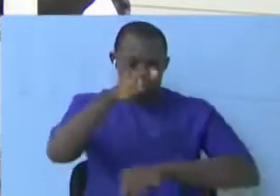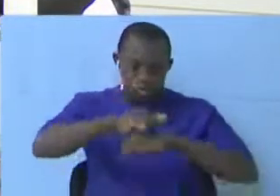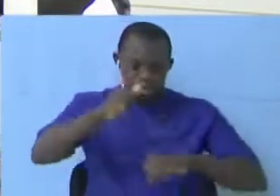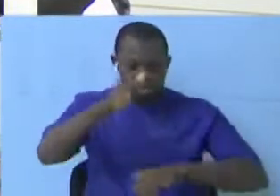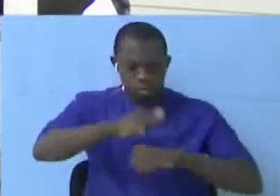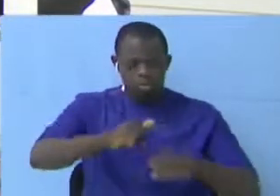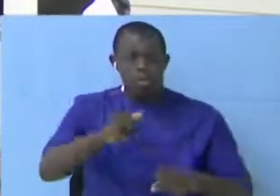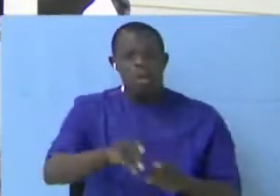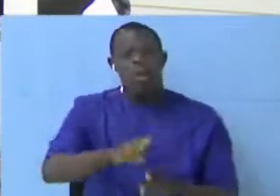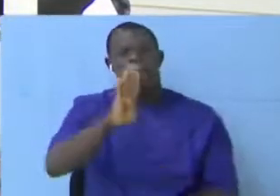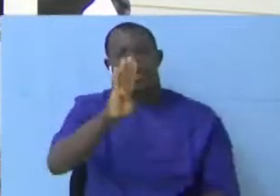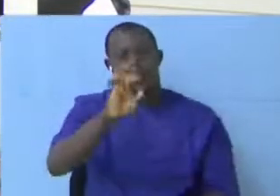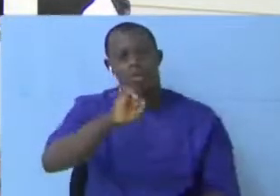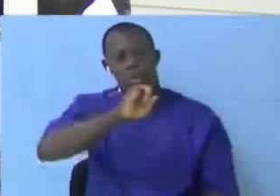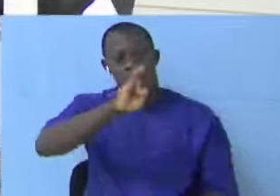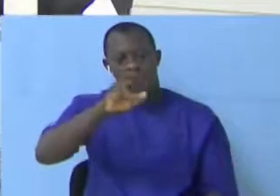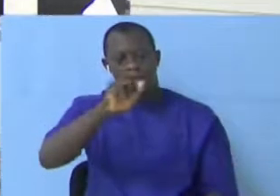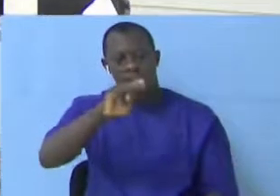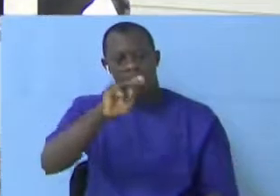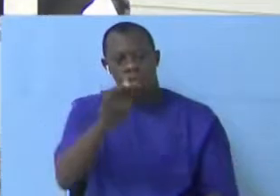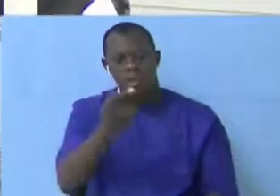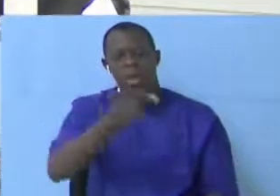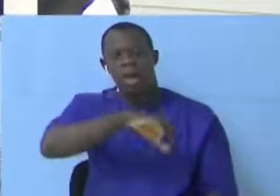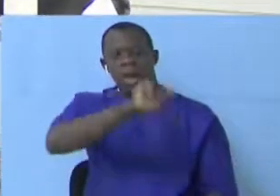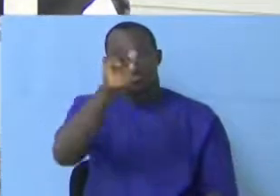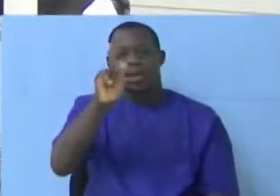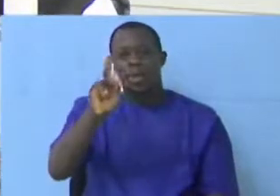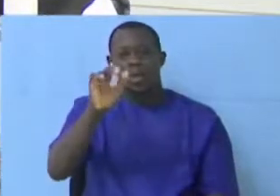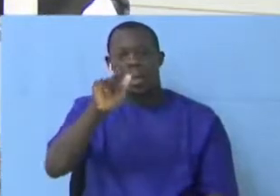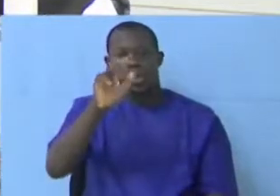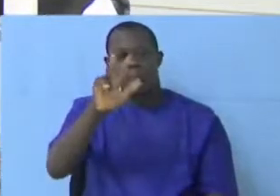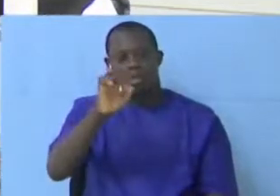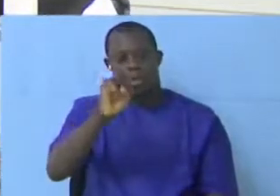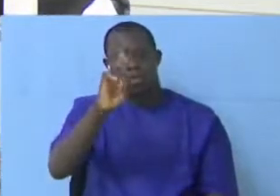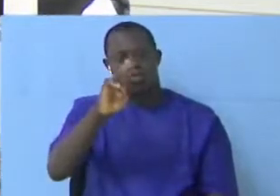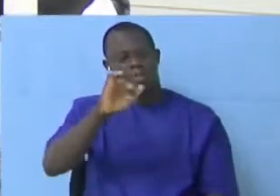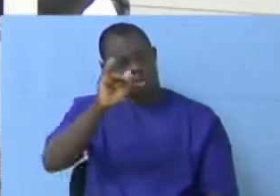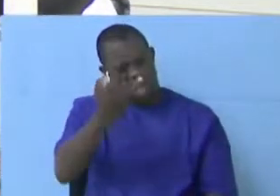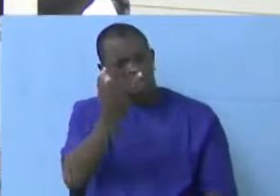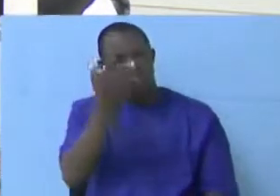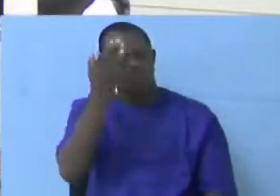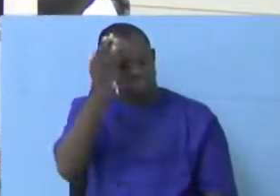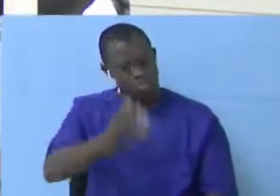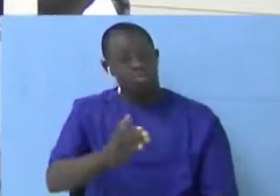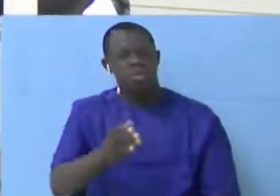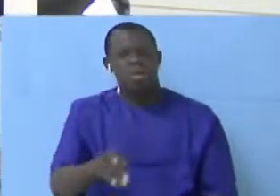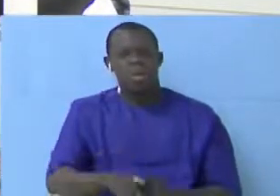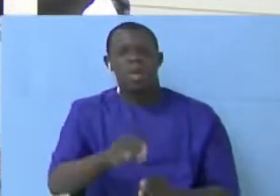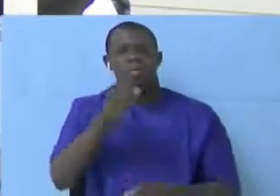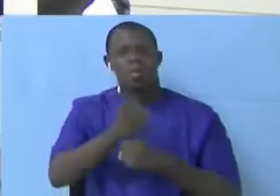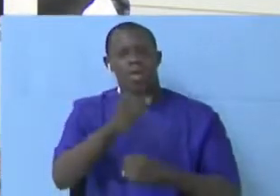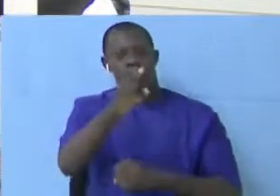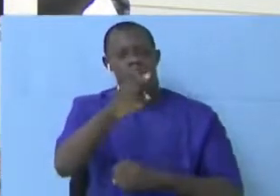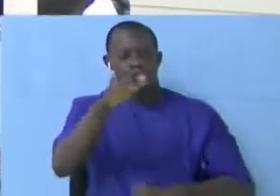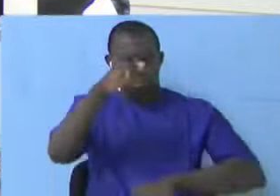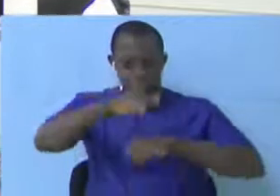tortured Bojang and Kausu. Of course, yes. That makes you what? It makes you a